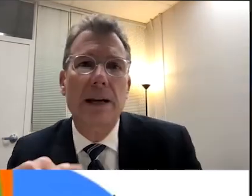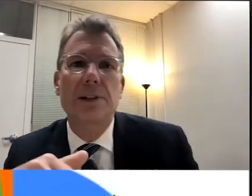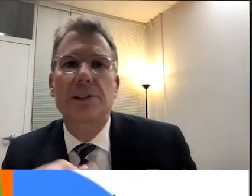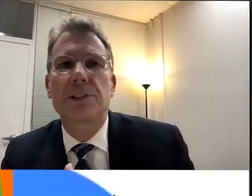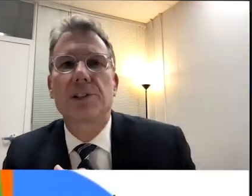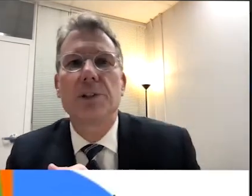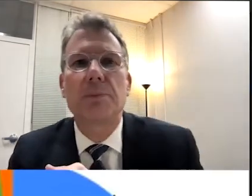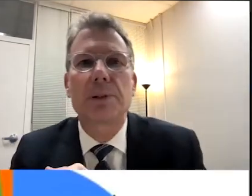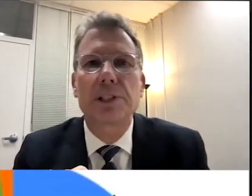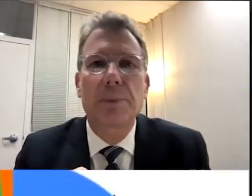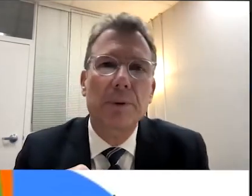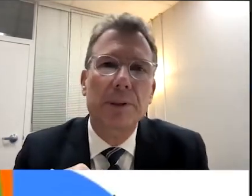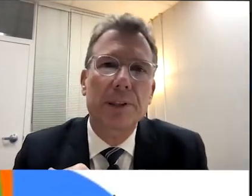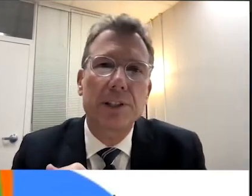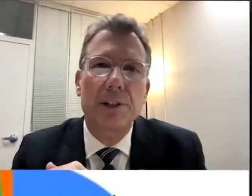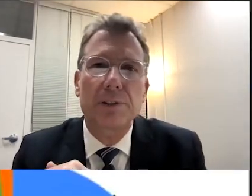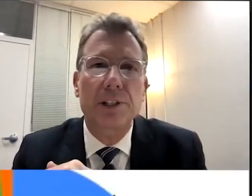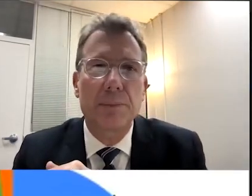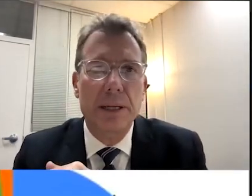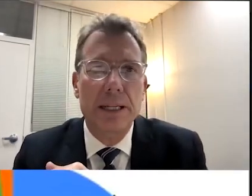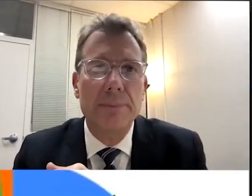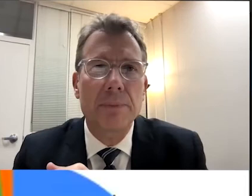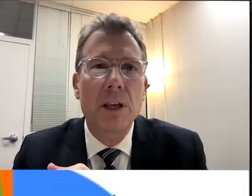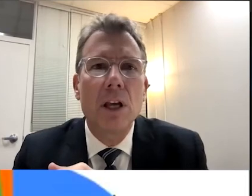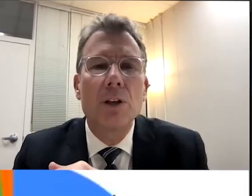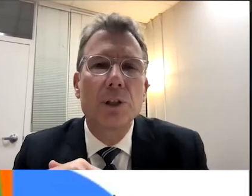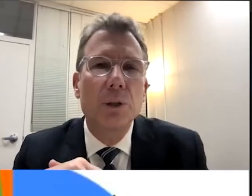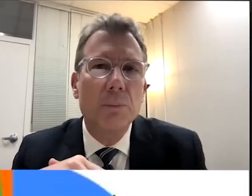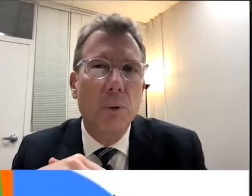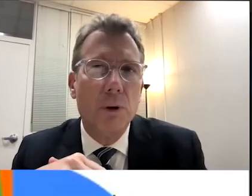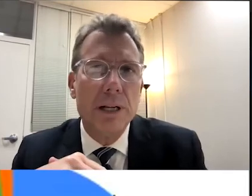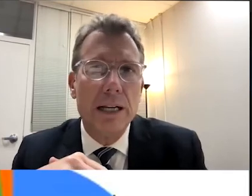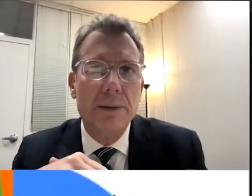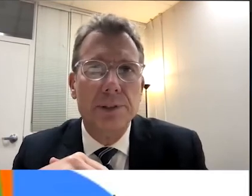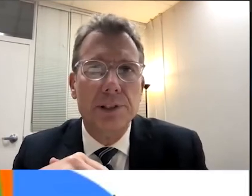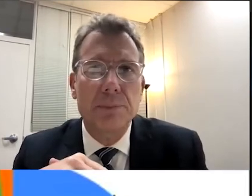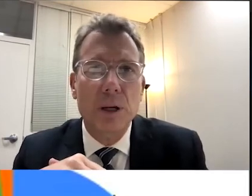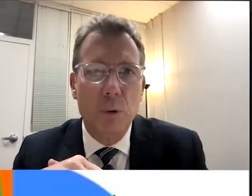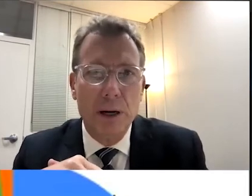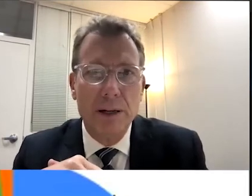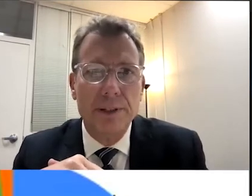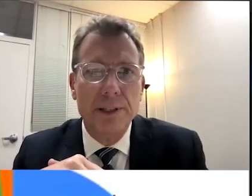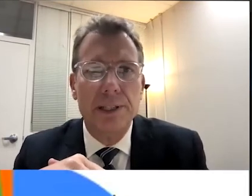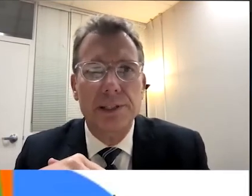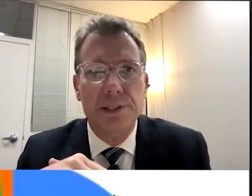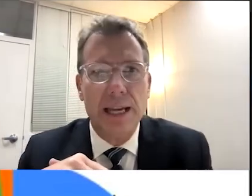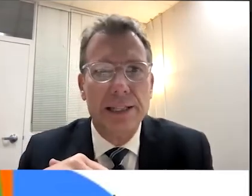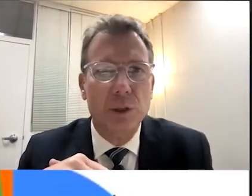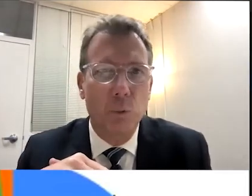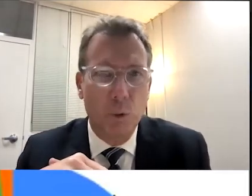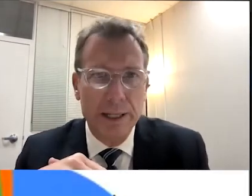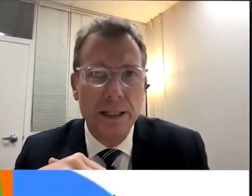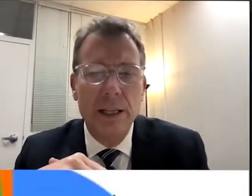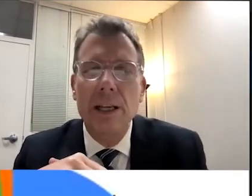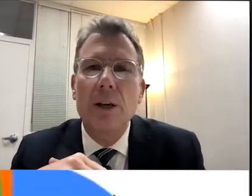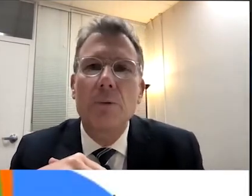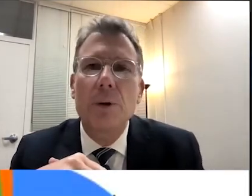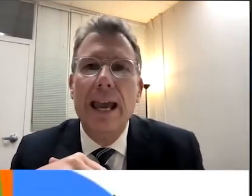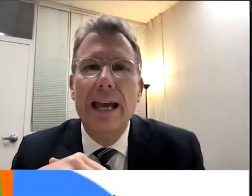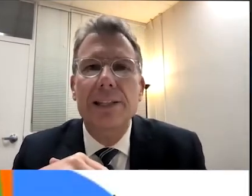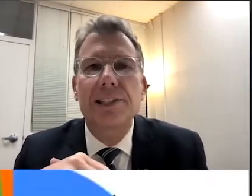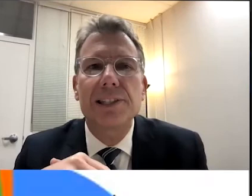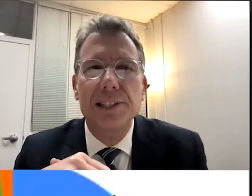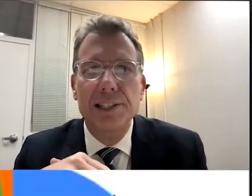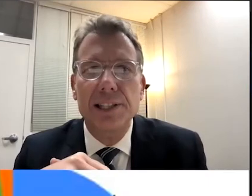recruited the parents to participate with this year's committee. 2 important items to be aware of is that, 1,